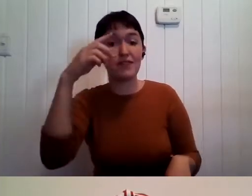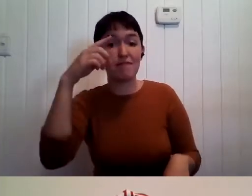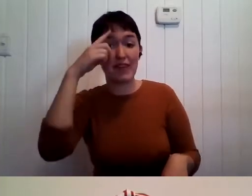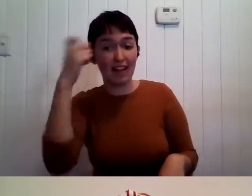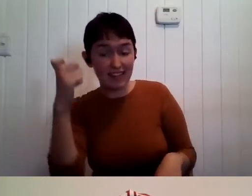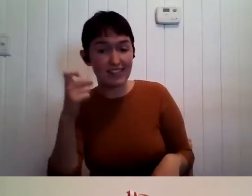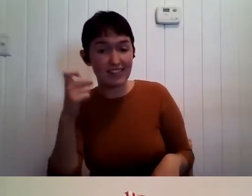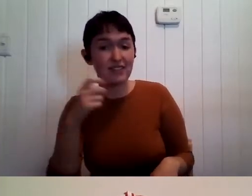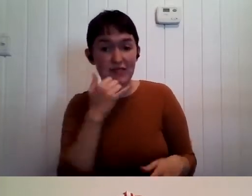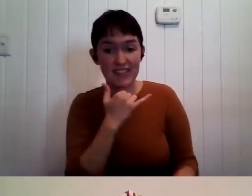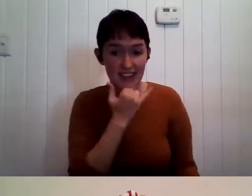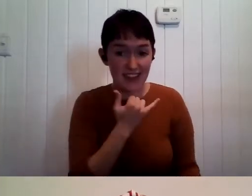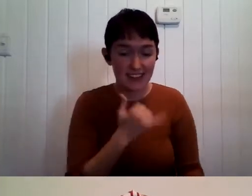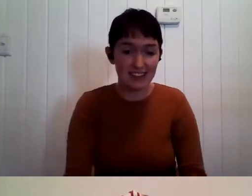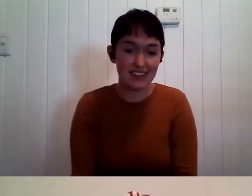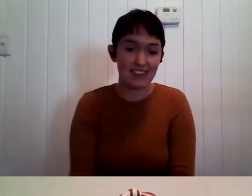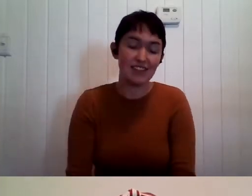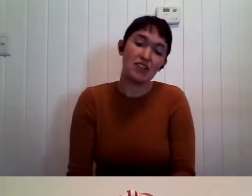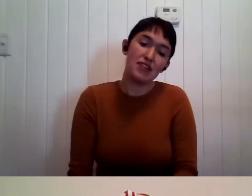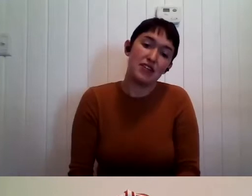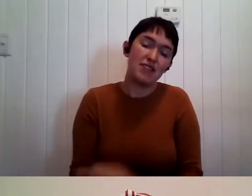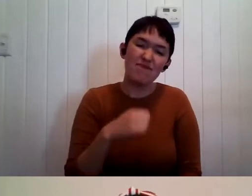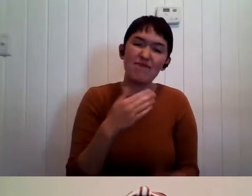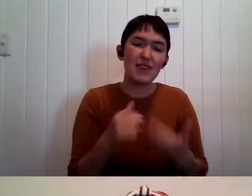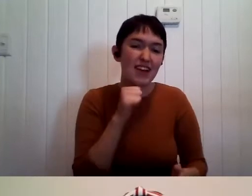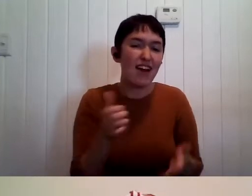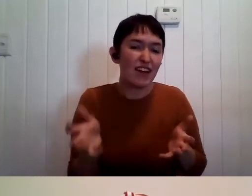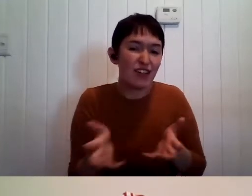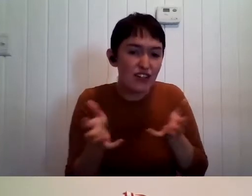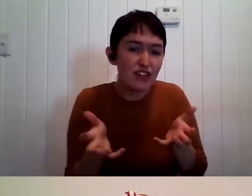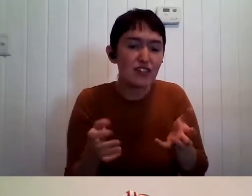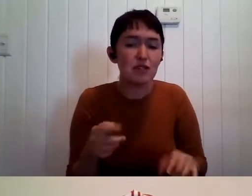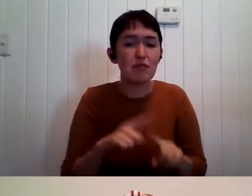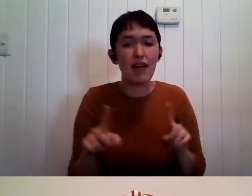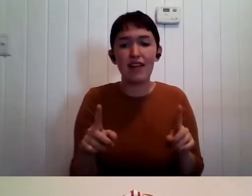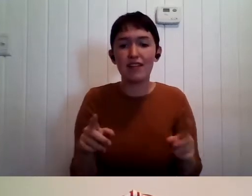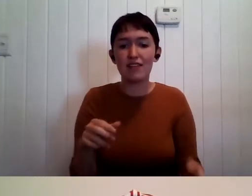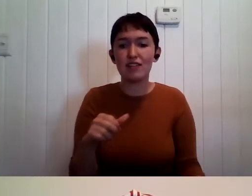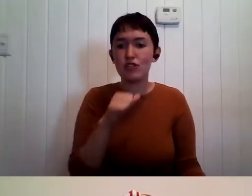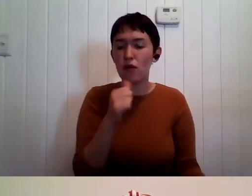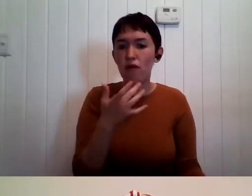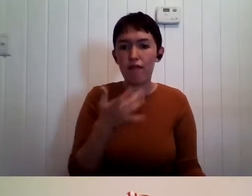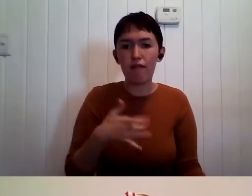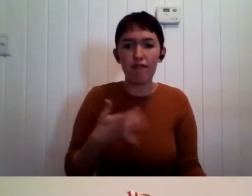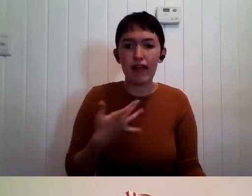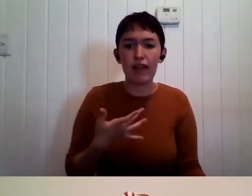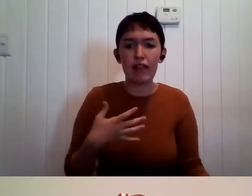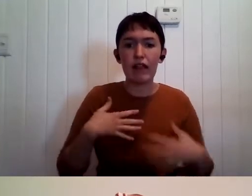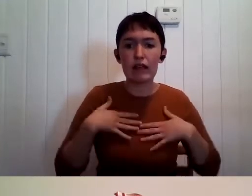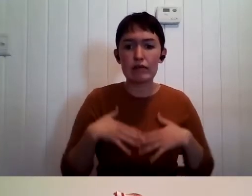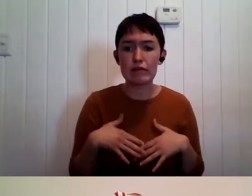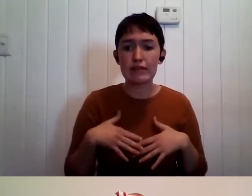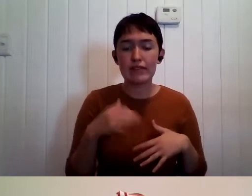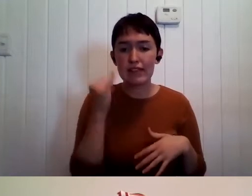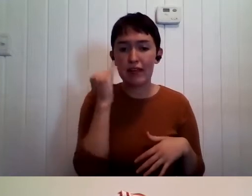yeah, I mean, I don't know if I would say they're encouraged, but don't be discouraged if it does happen, because that's always something that we